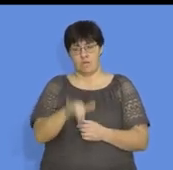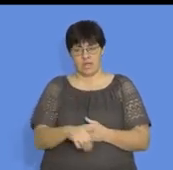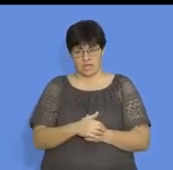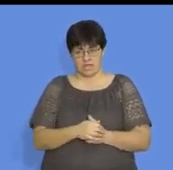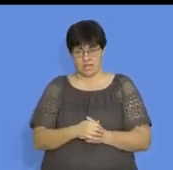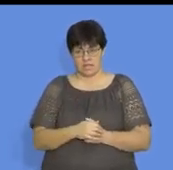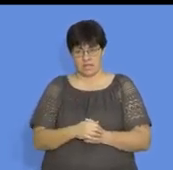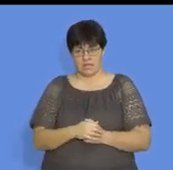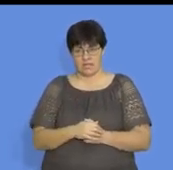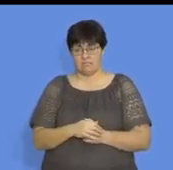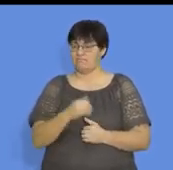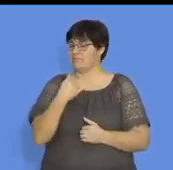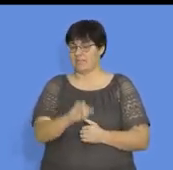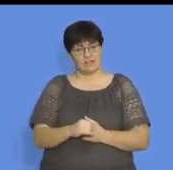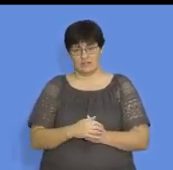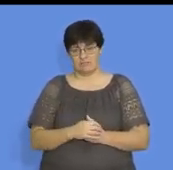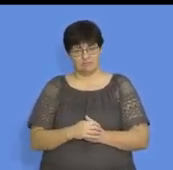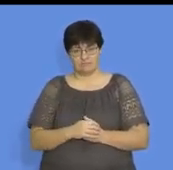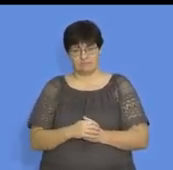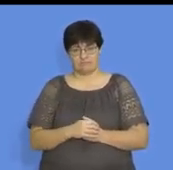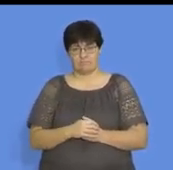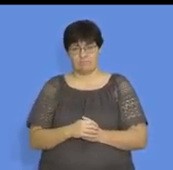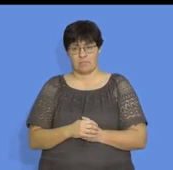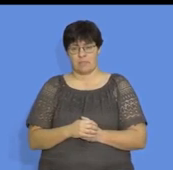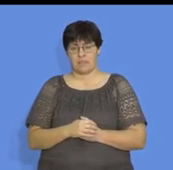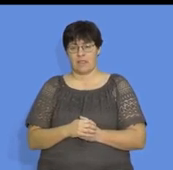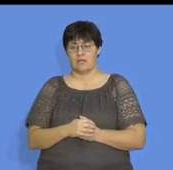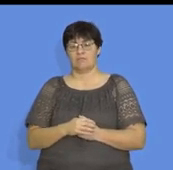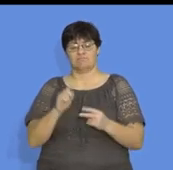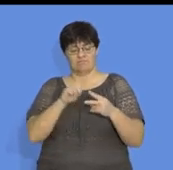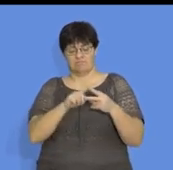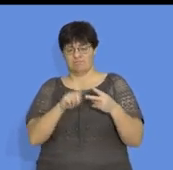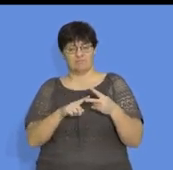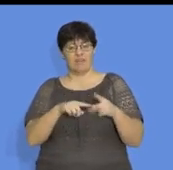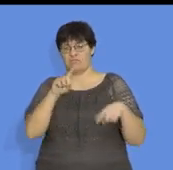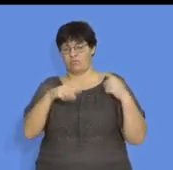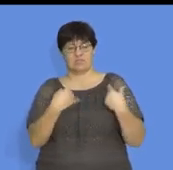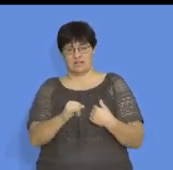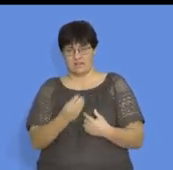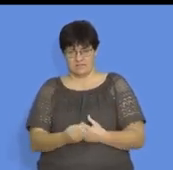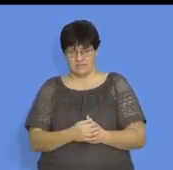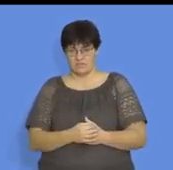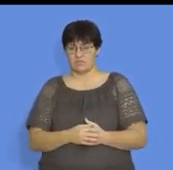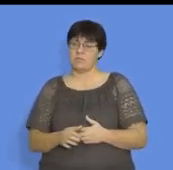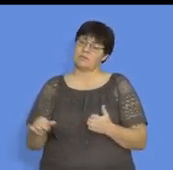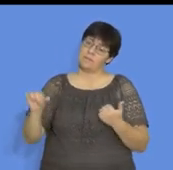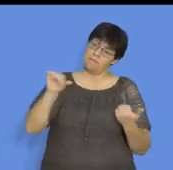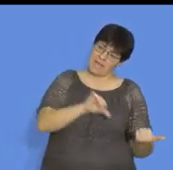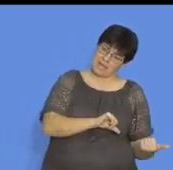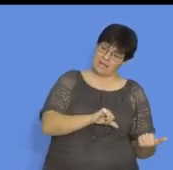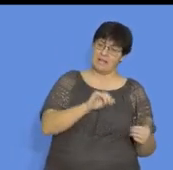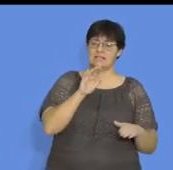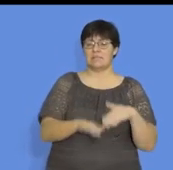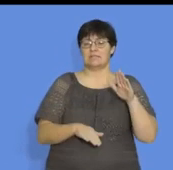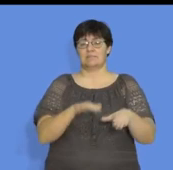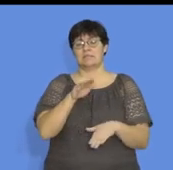4y, right? Still, I still have the two variables, so I must do what? I must go back to my steps.